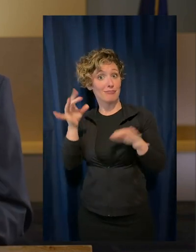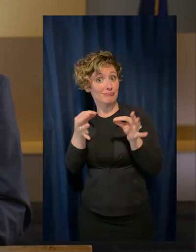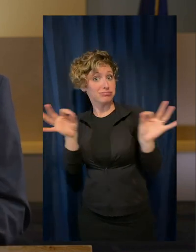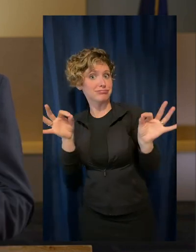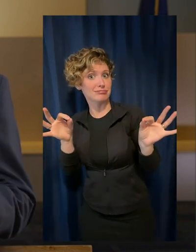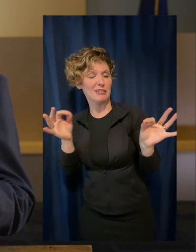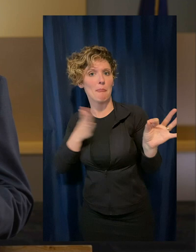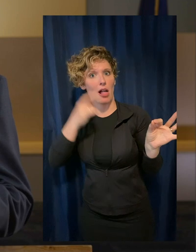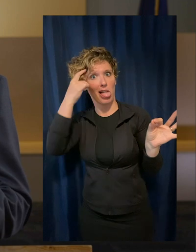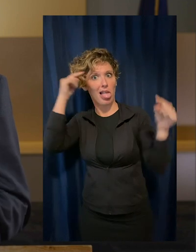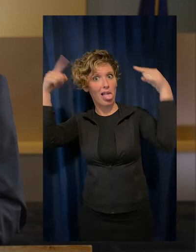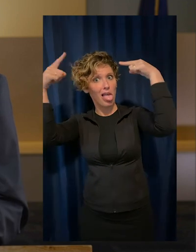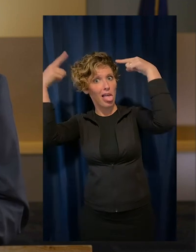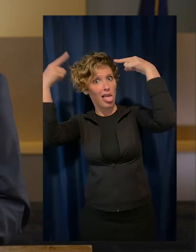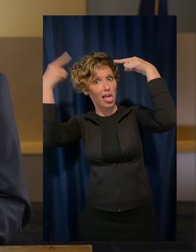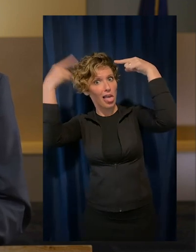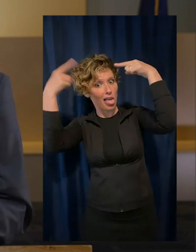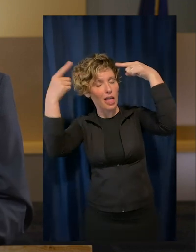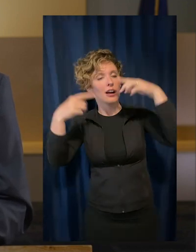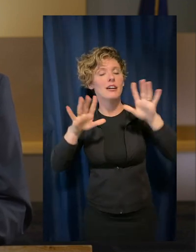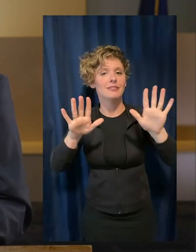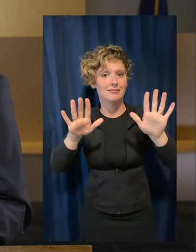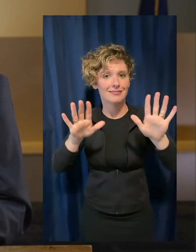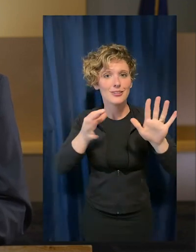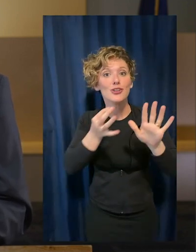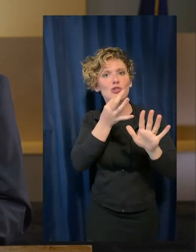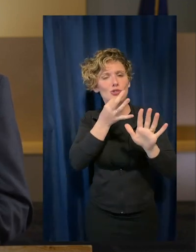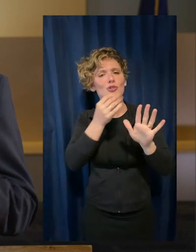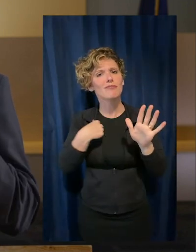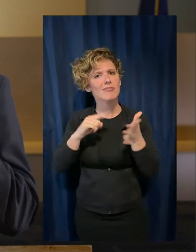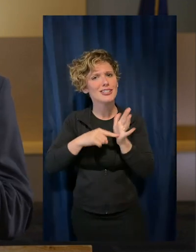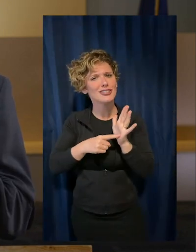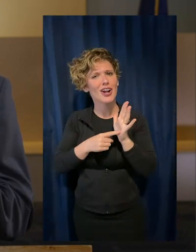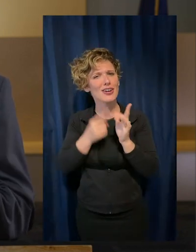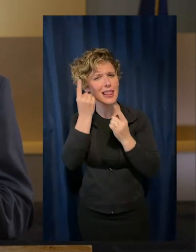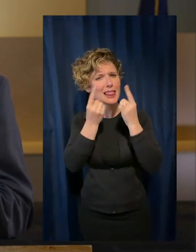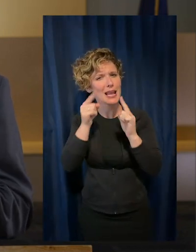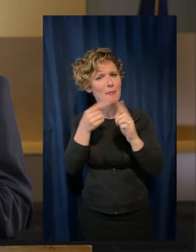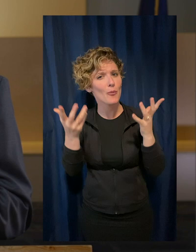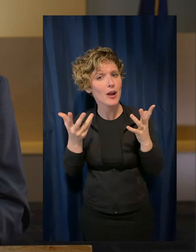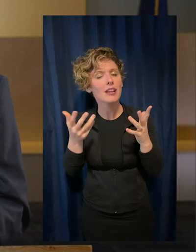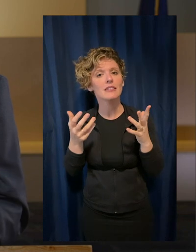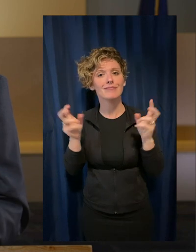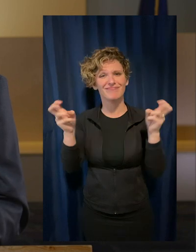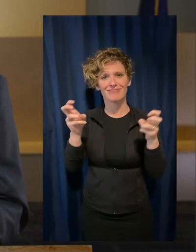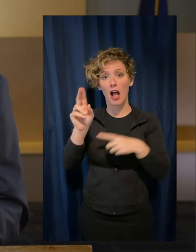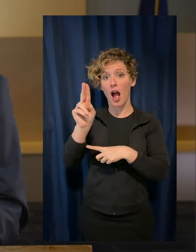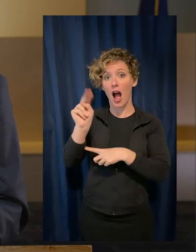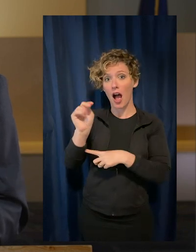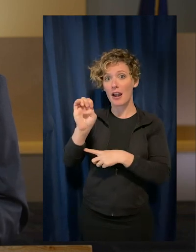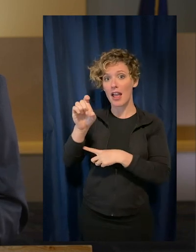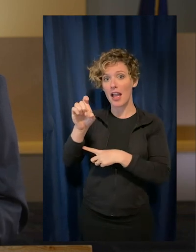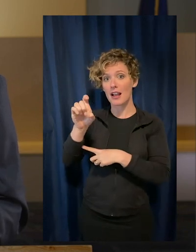spiral. And after much mental wandering, they circled back to the idea of the unexpected.